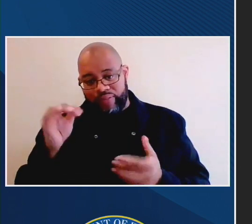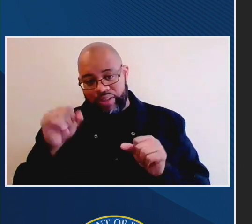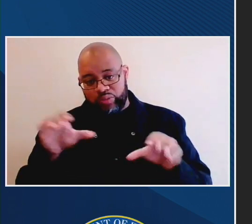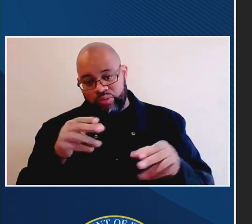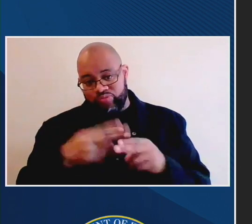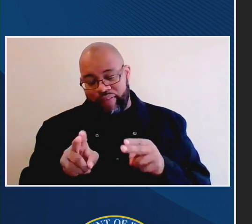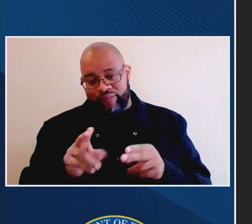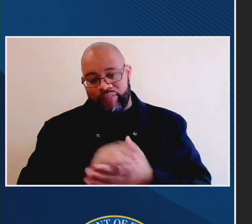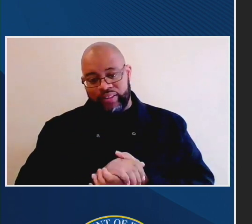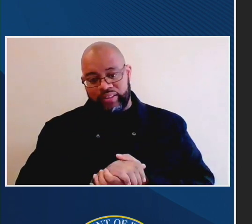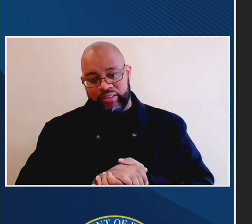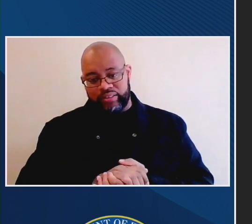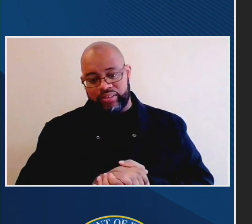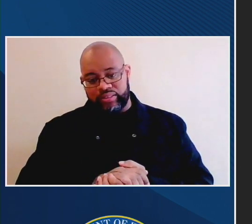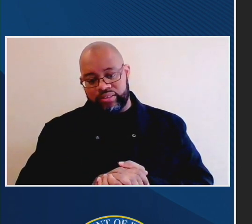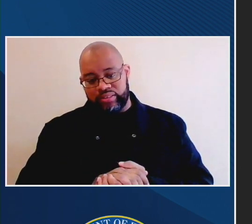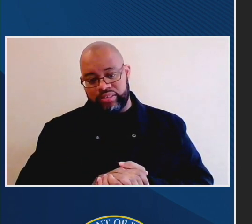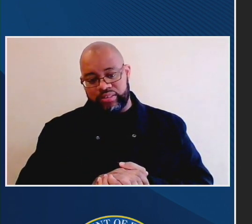Thank you, Mike.